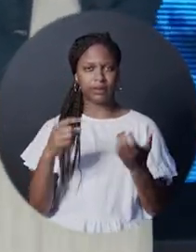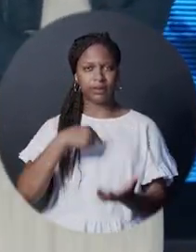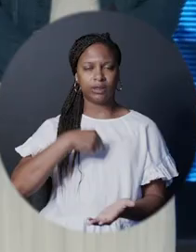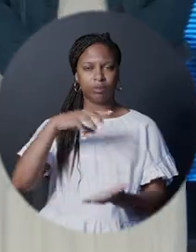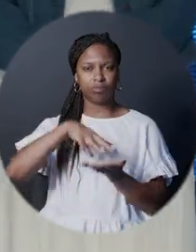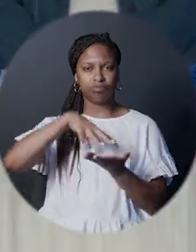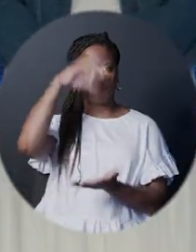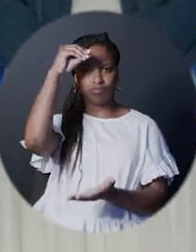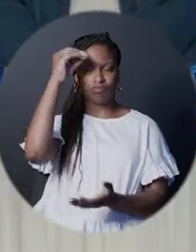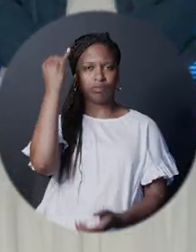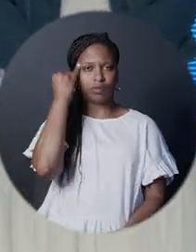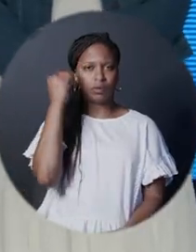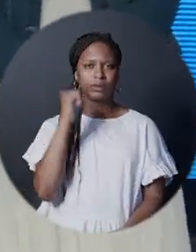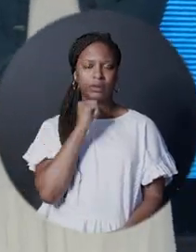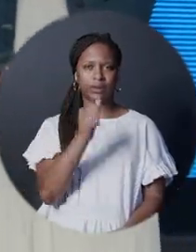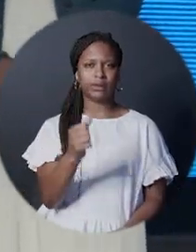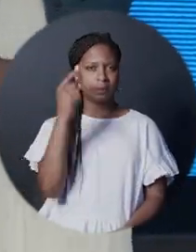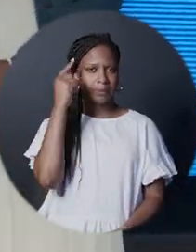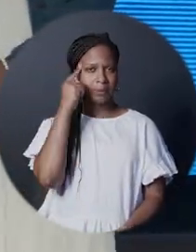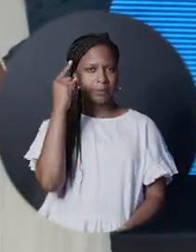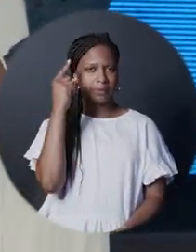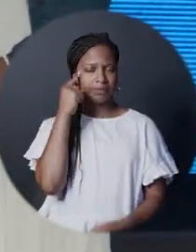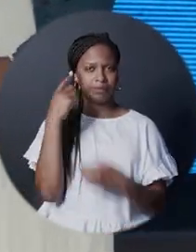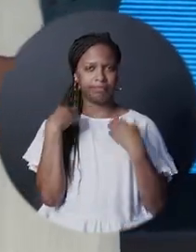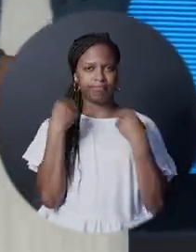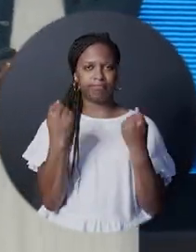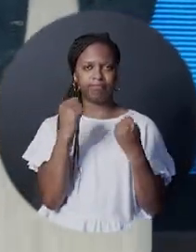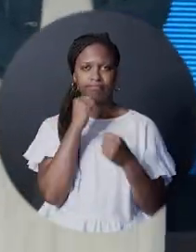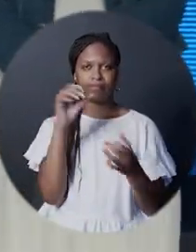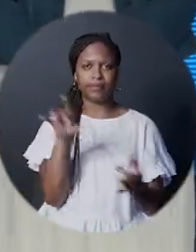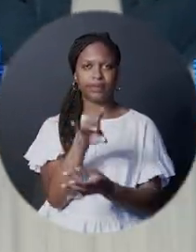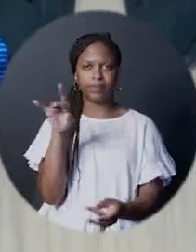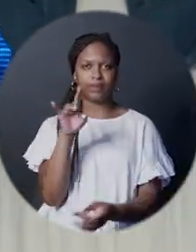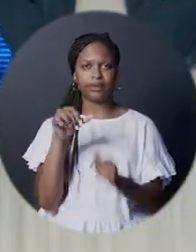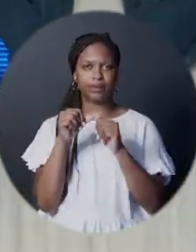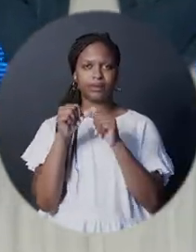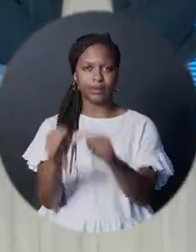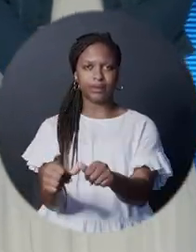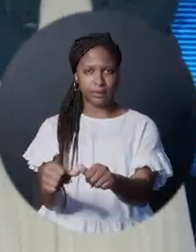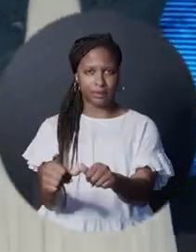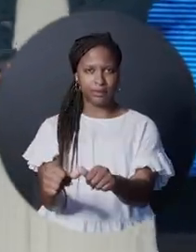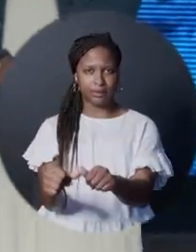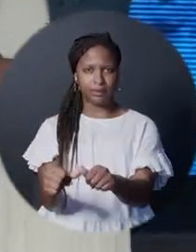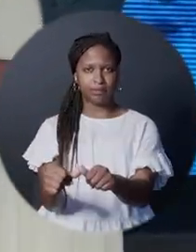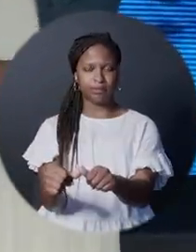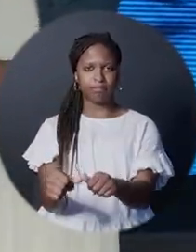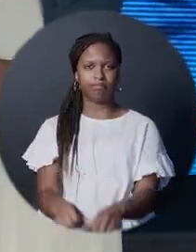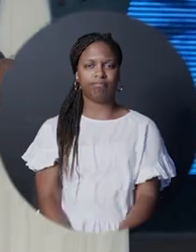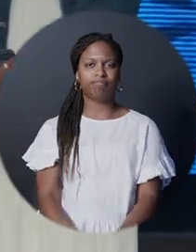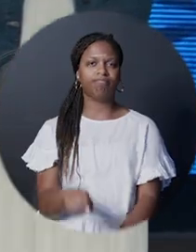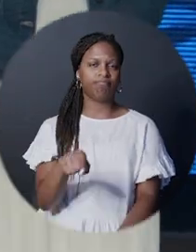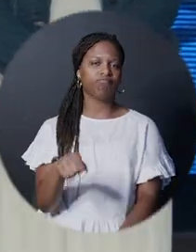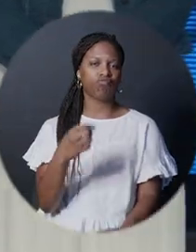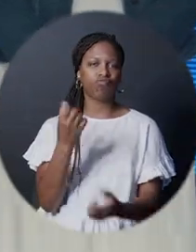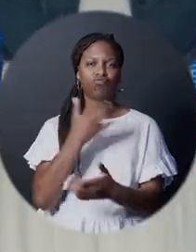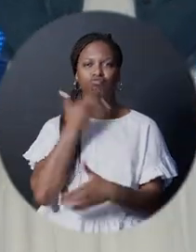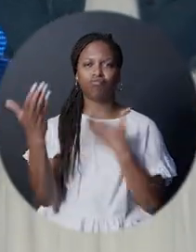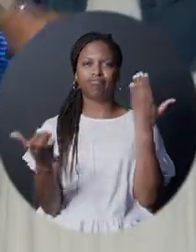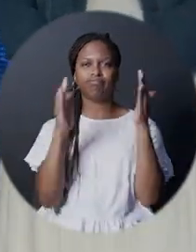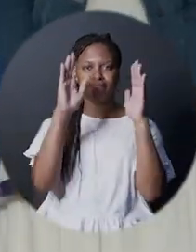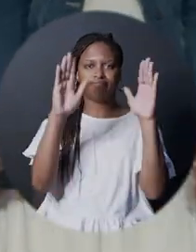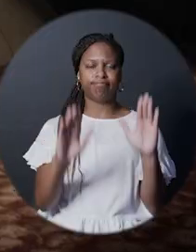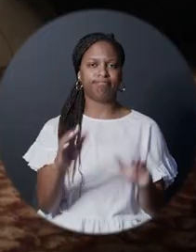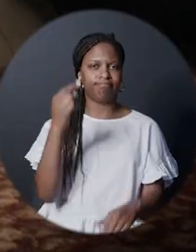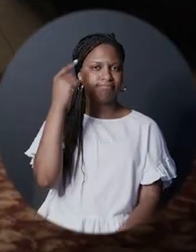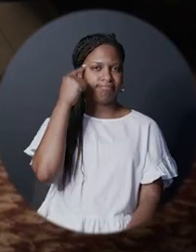Because I am learning that if you're not mentally healthy, you will not be spiritually consistent.